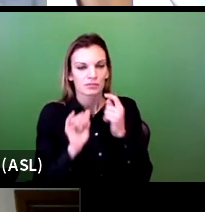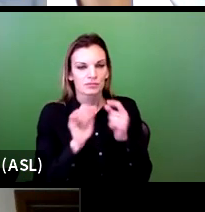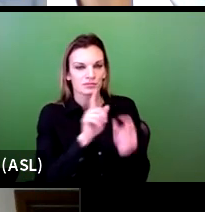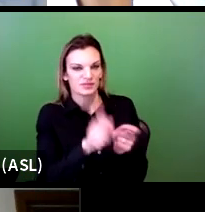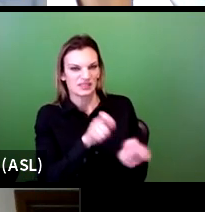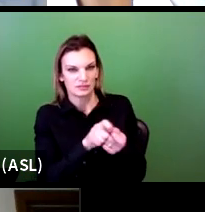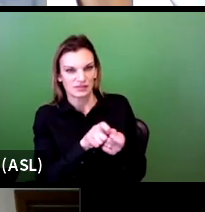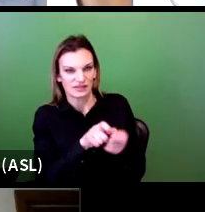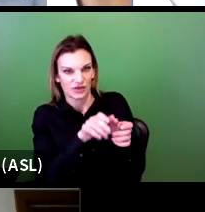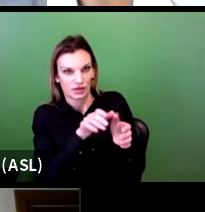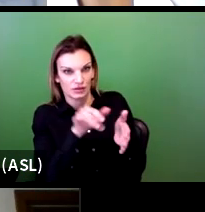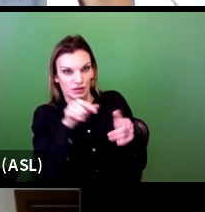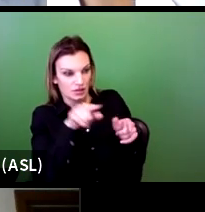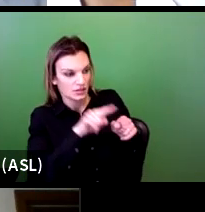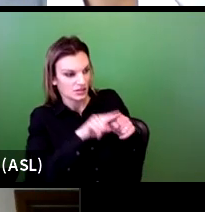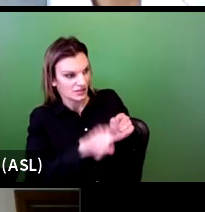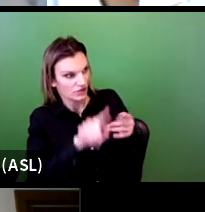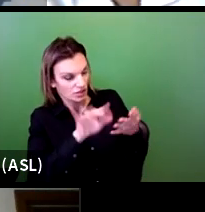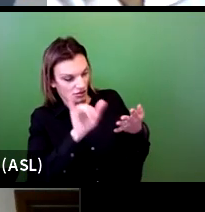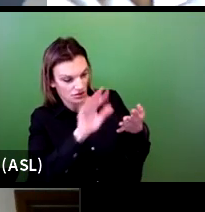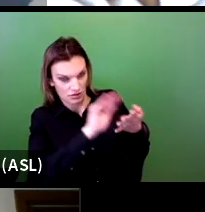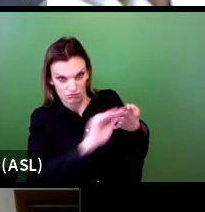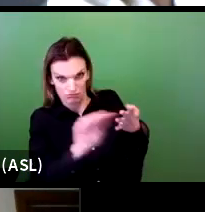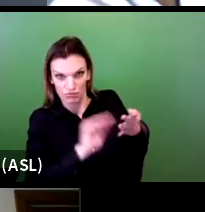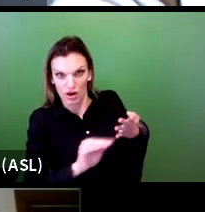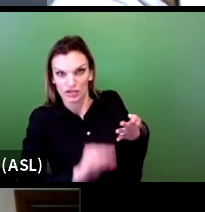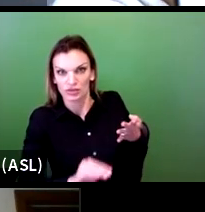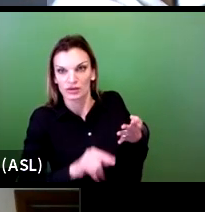further criteria that helps us feel like we can delegate